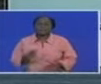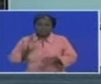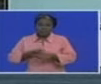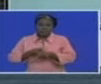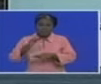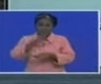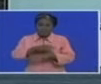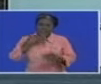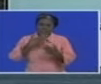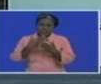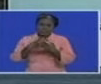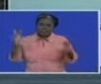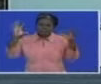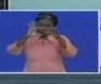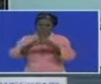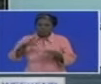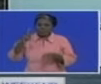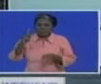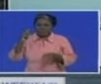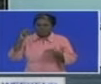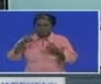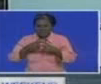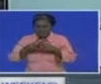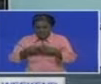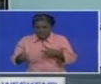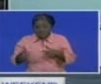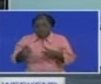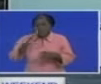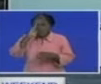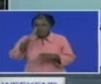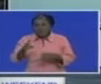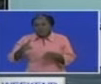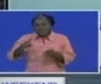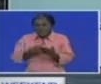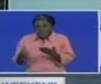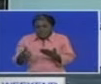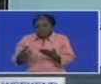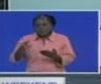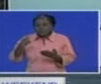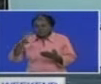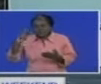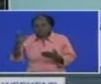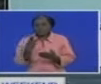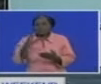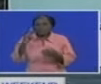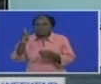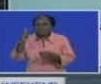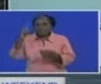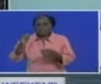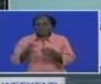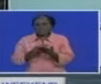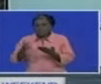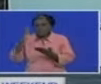To you. Many thanks for joining us this start of the week. It is the 24th of November 2013. This is KTN Weekend